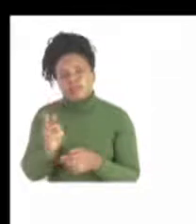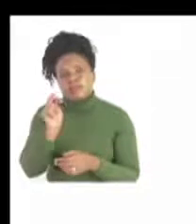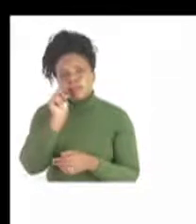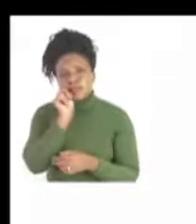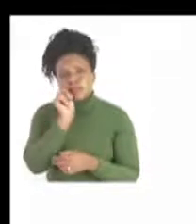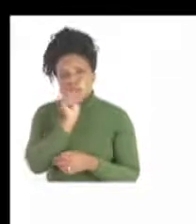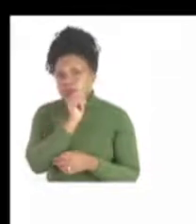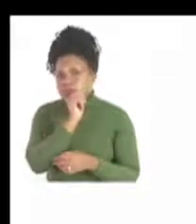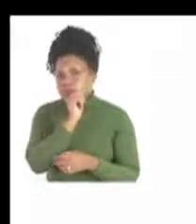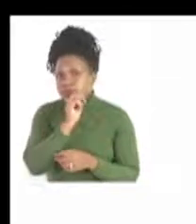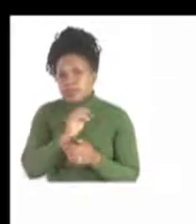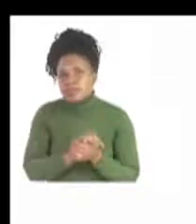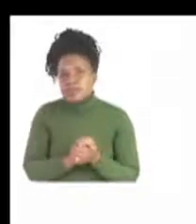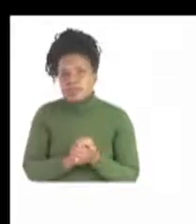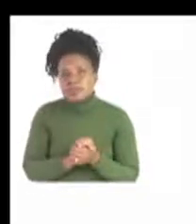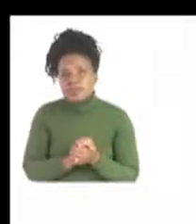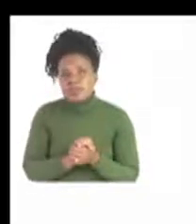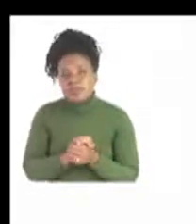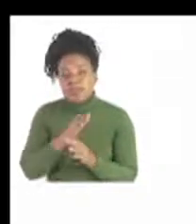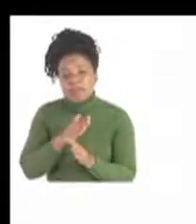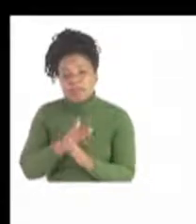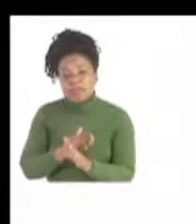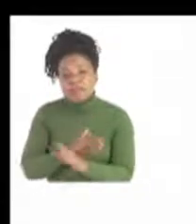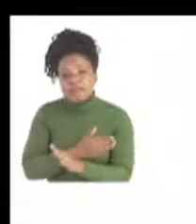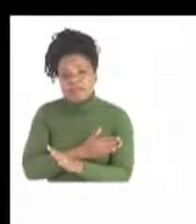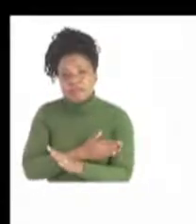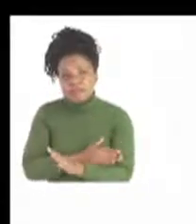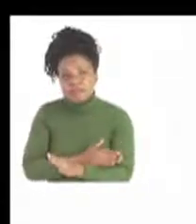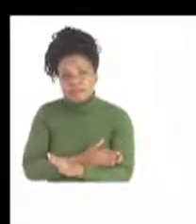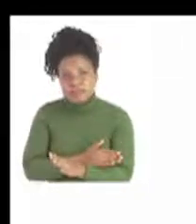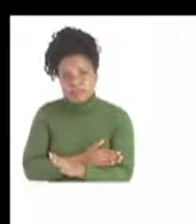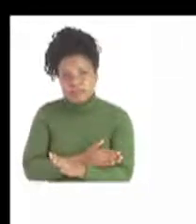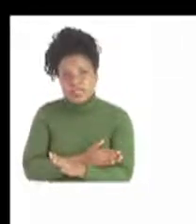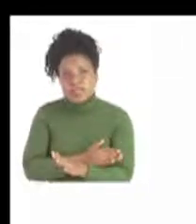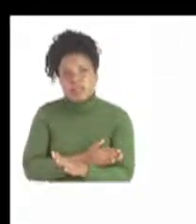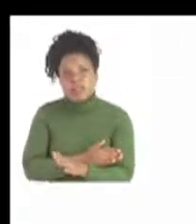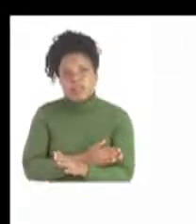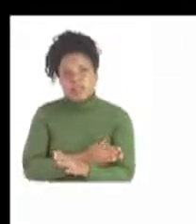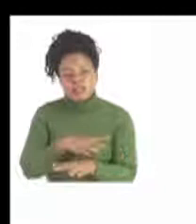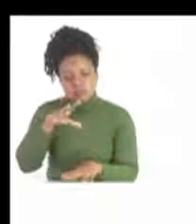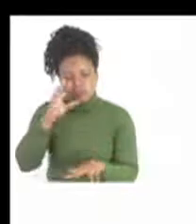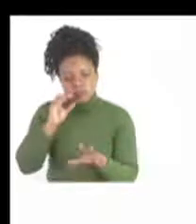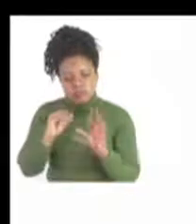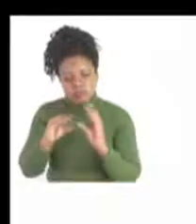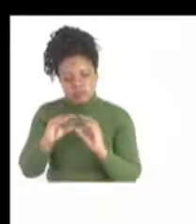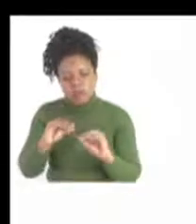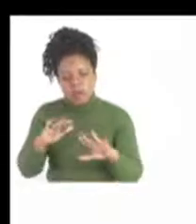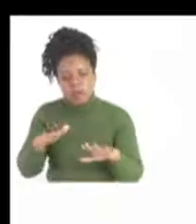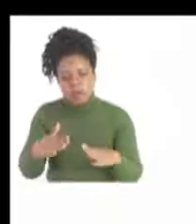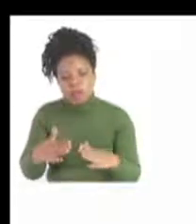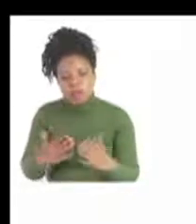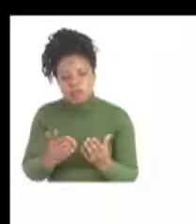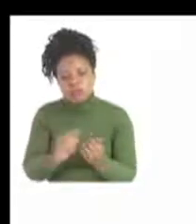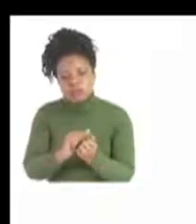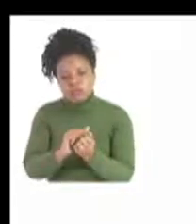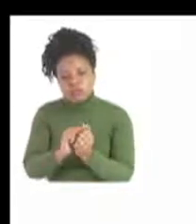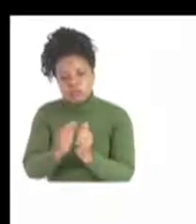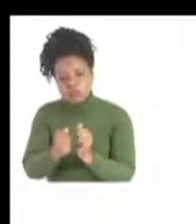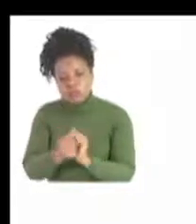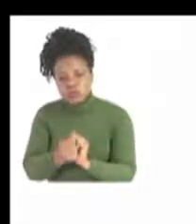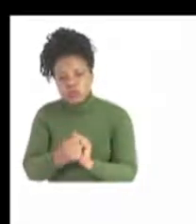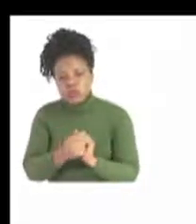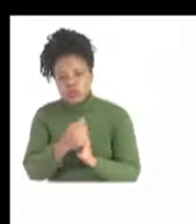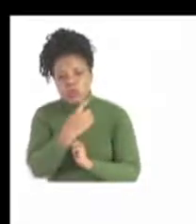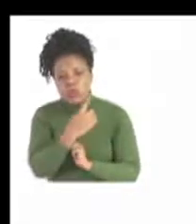In the previous lesson, we learned that most plurals are formed by adding s to the end of the word. For